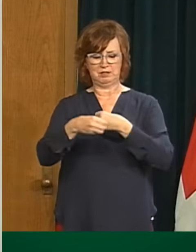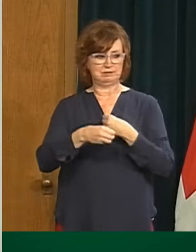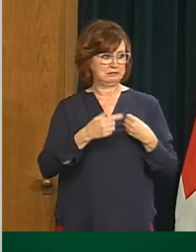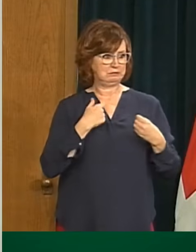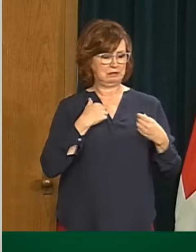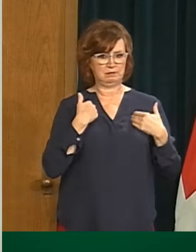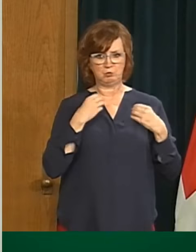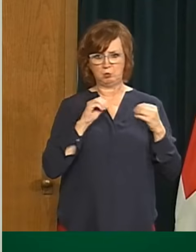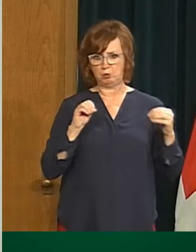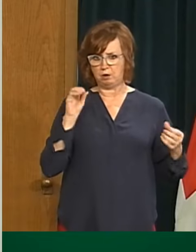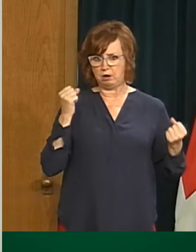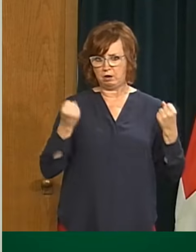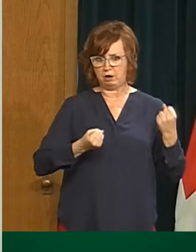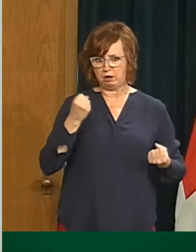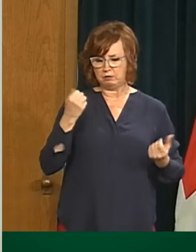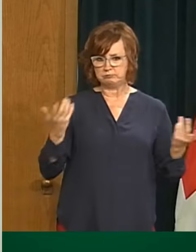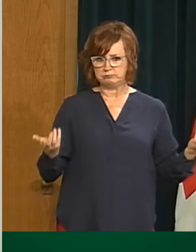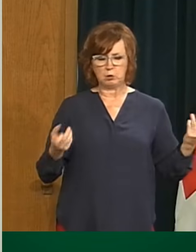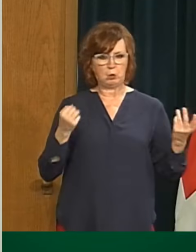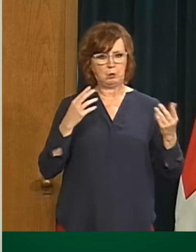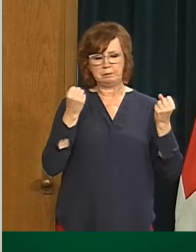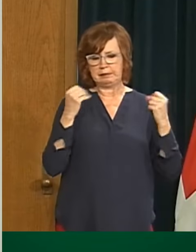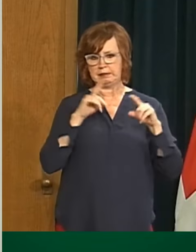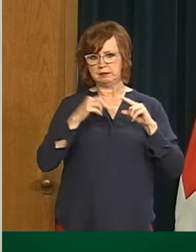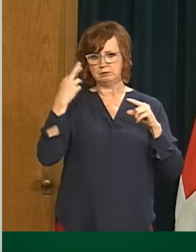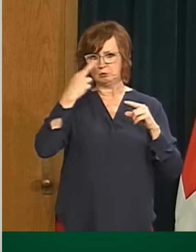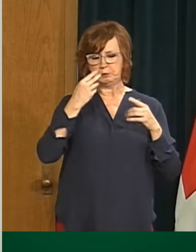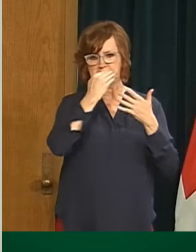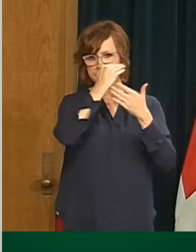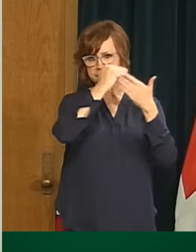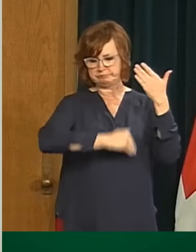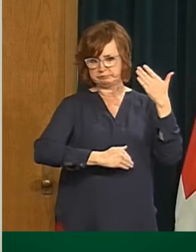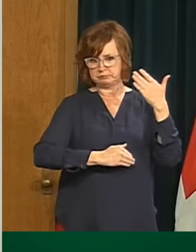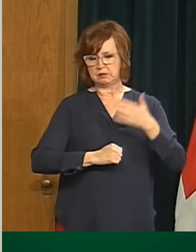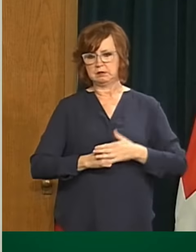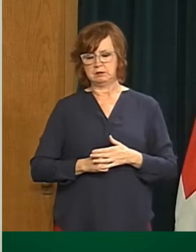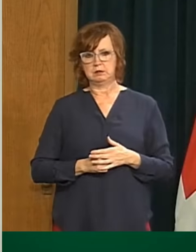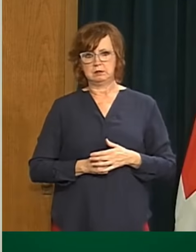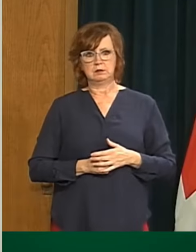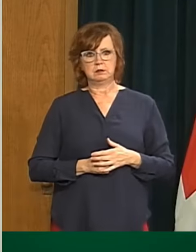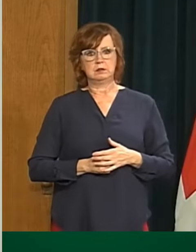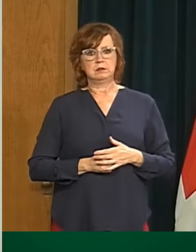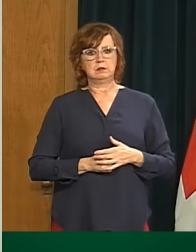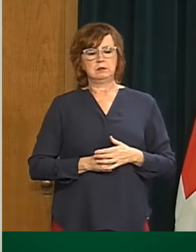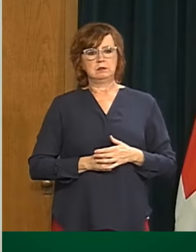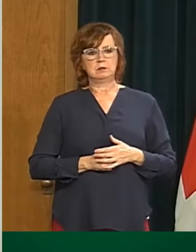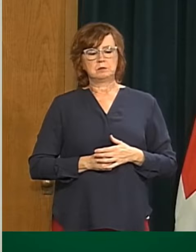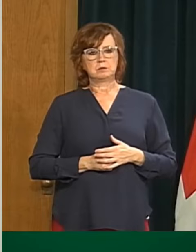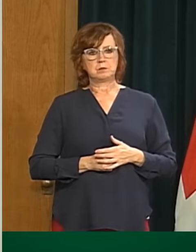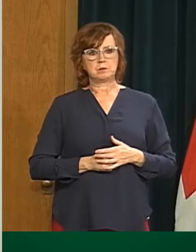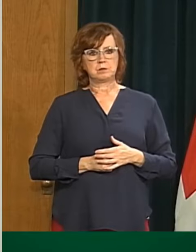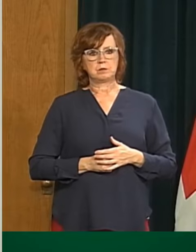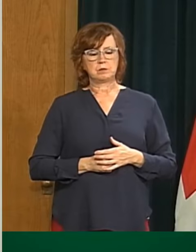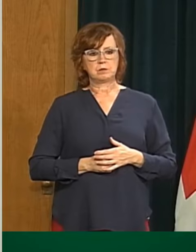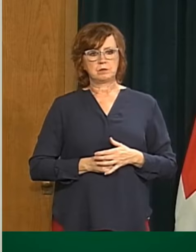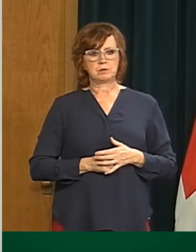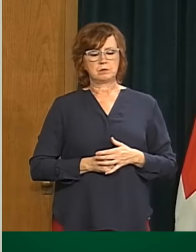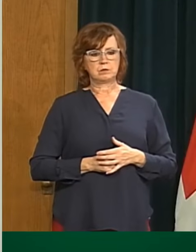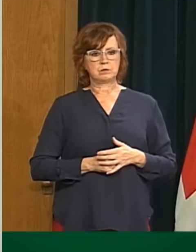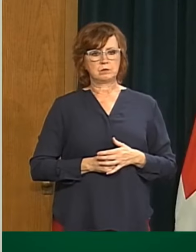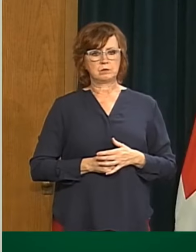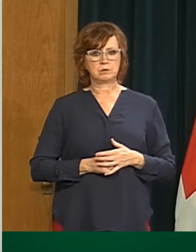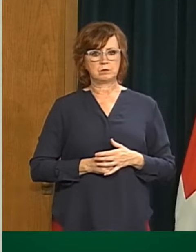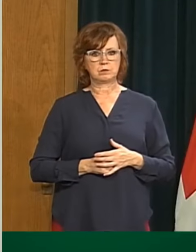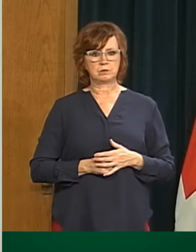lot of capacity in terms of resourcing, and that is again challenging in northern communities. But then that is an